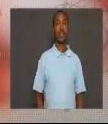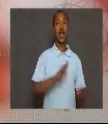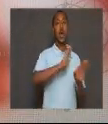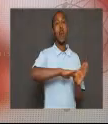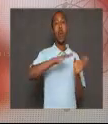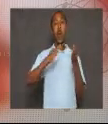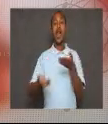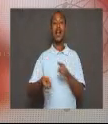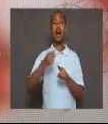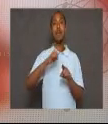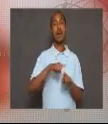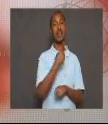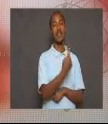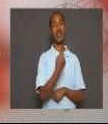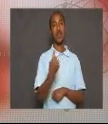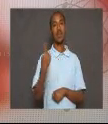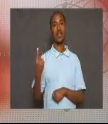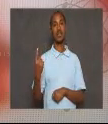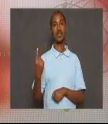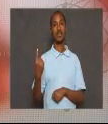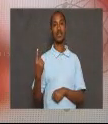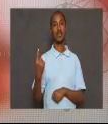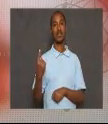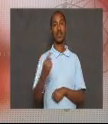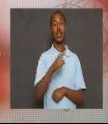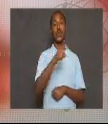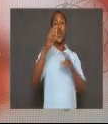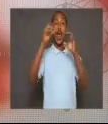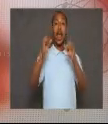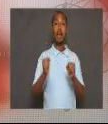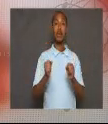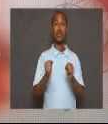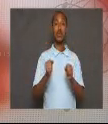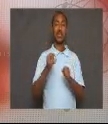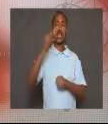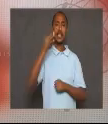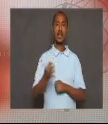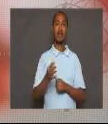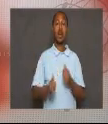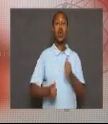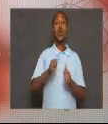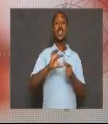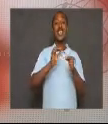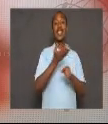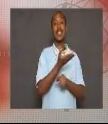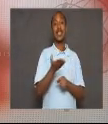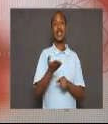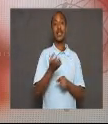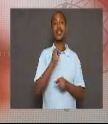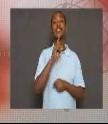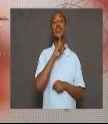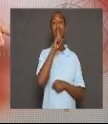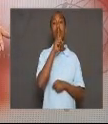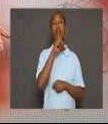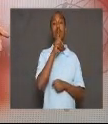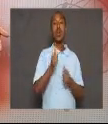Welcome back, everyone. Were you able to determine which sentences were true and